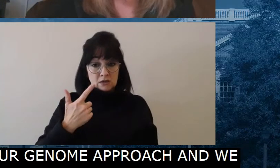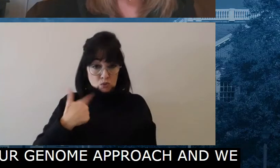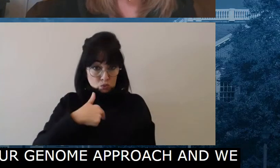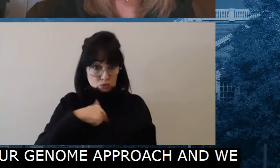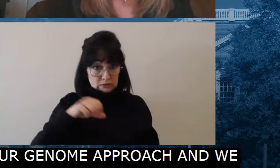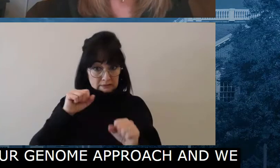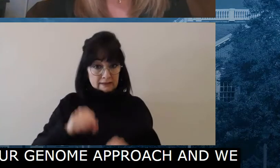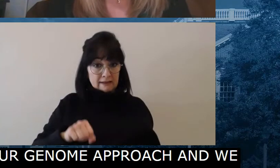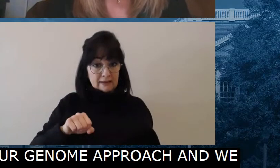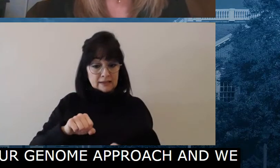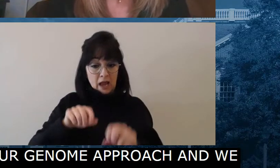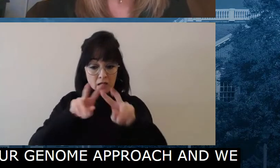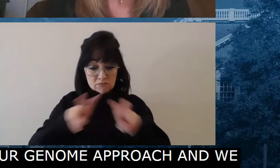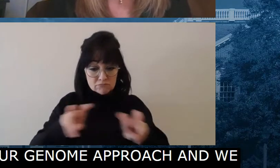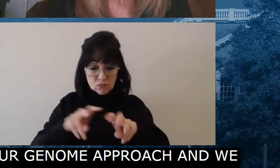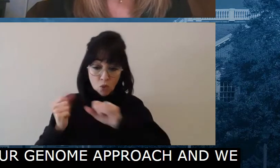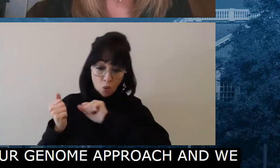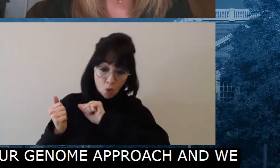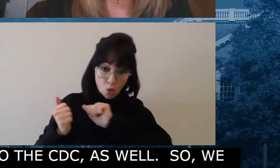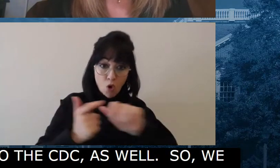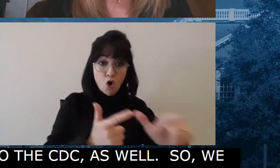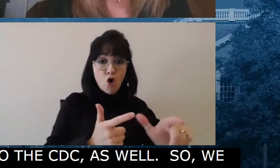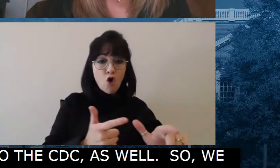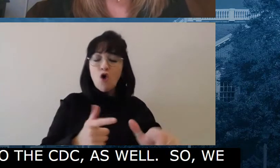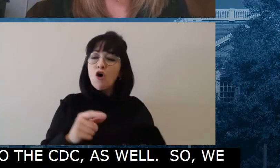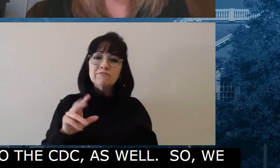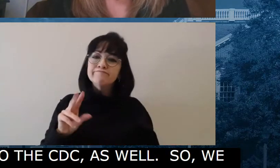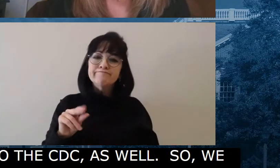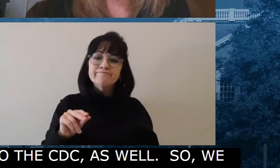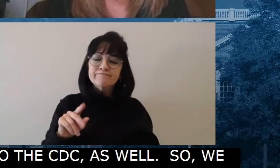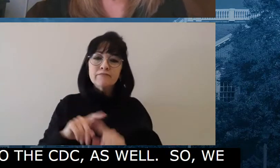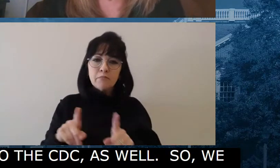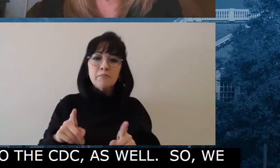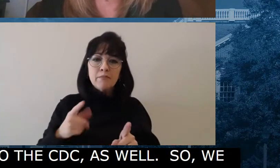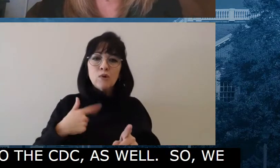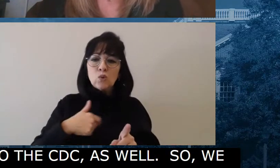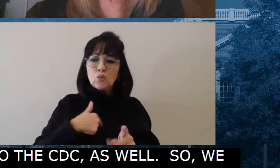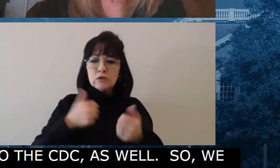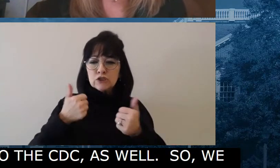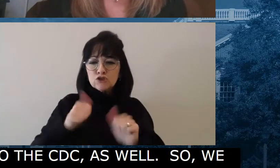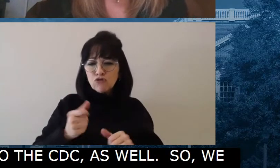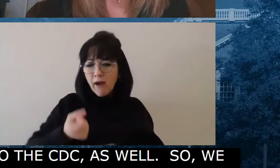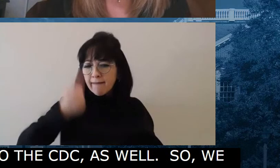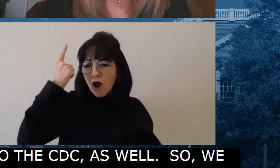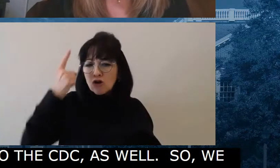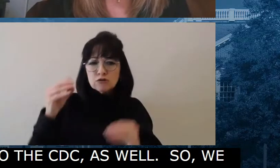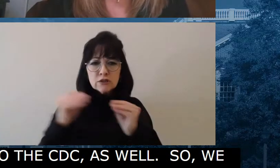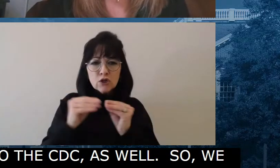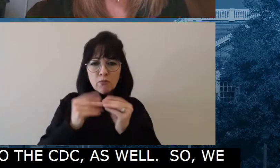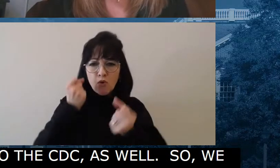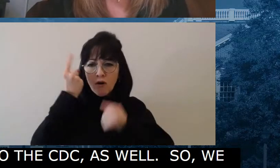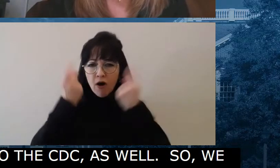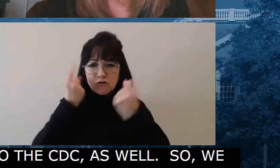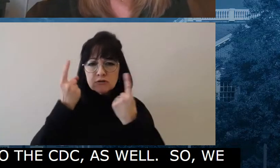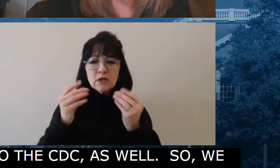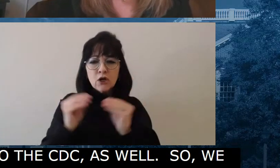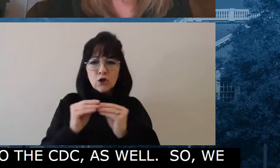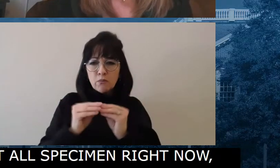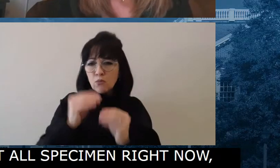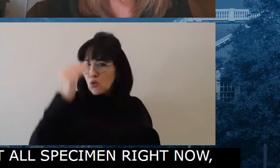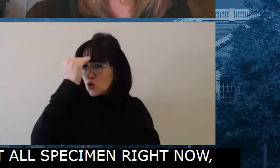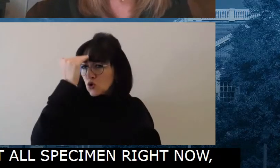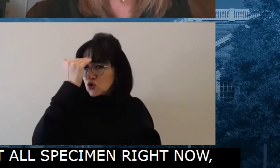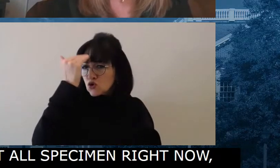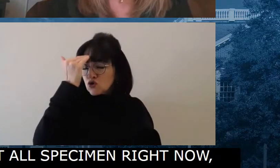now, but through this surveillance strategy, we're getting a better understanding of how much of the